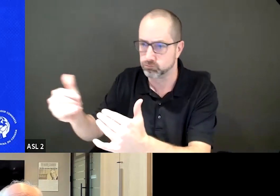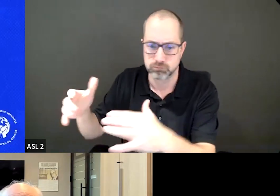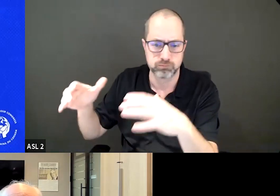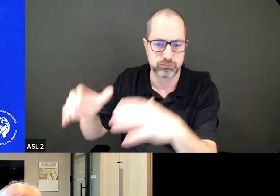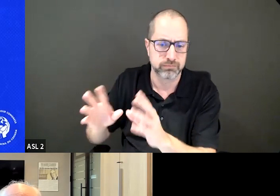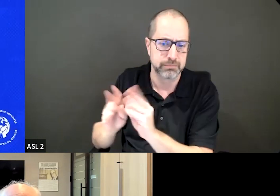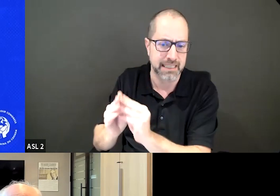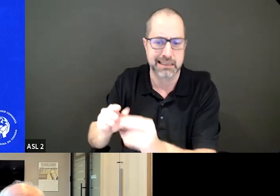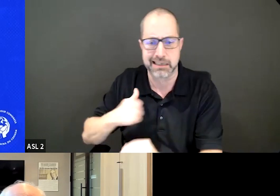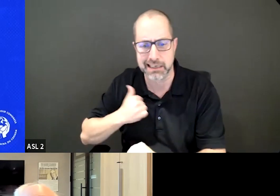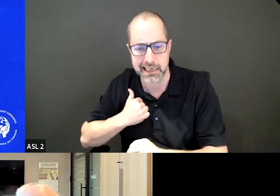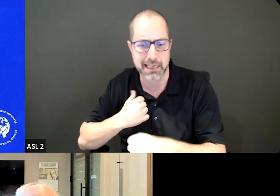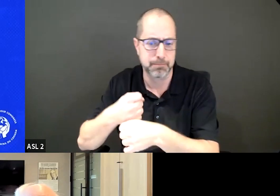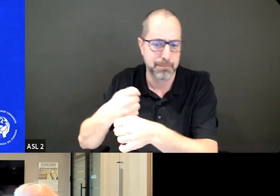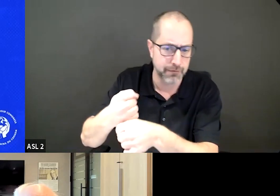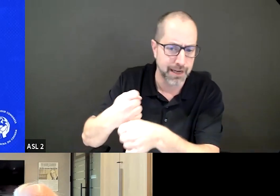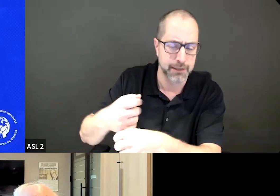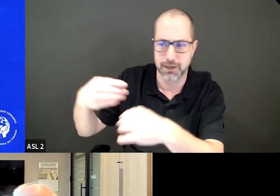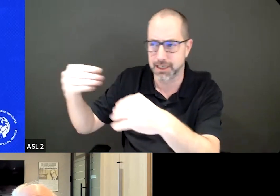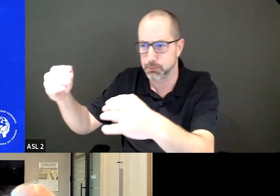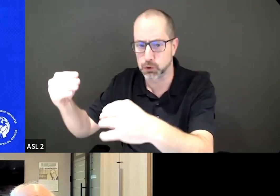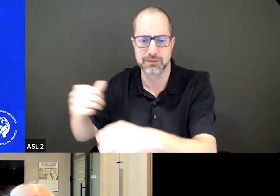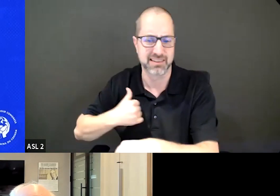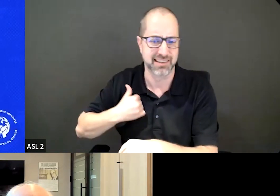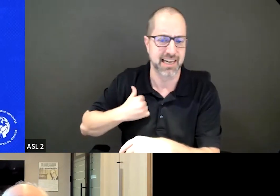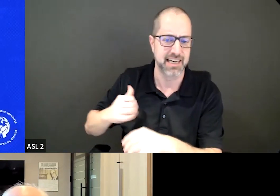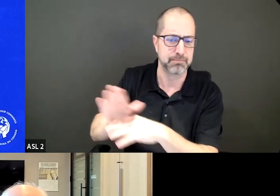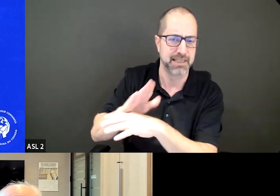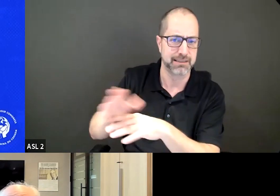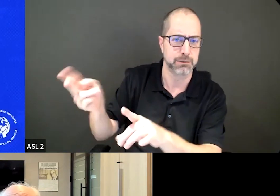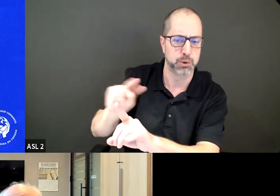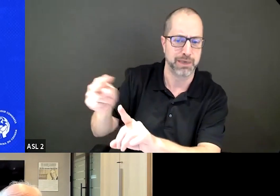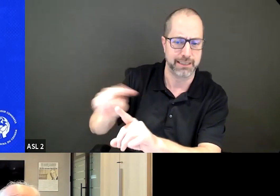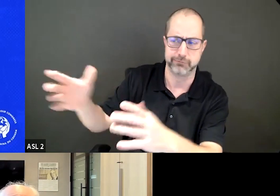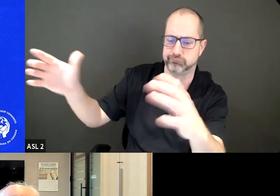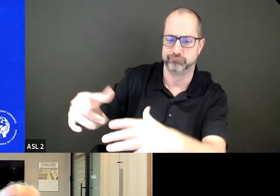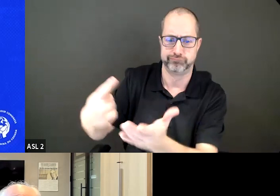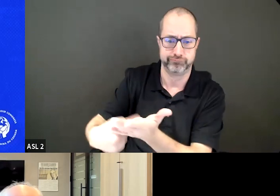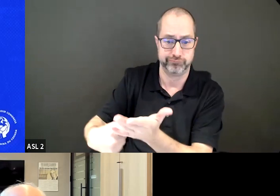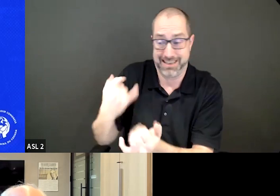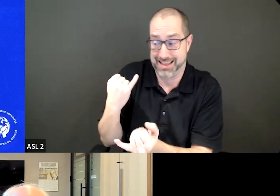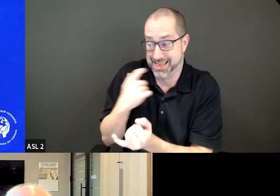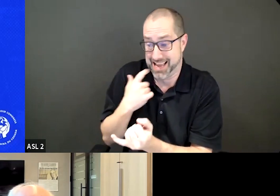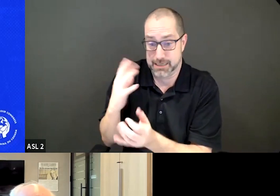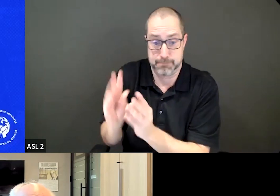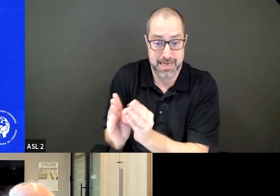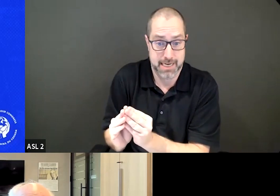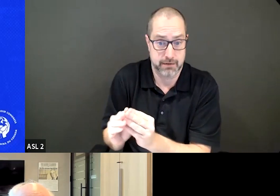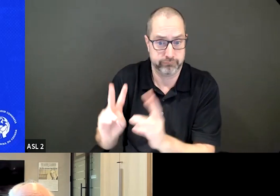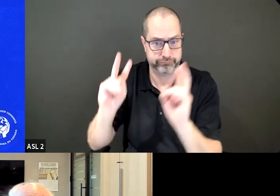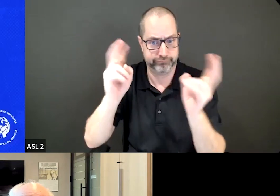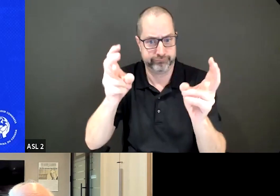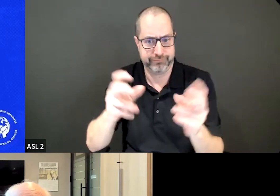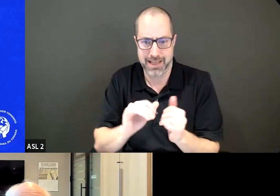and exporters, and from the Canadian Federation of Independent Business. One of the issues that came up at our last meeting was, how do we fill this